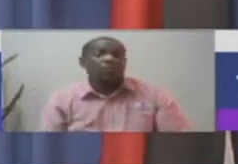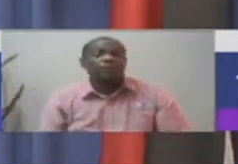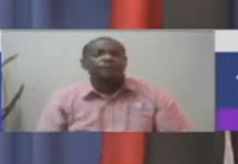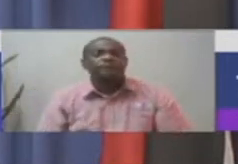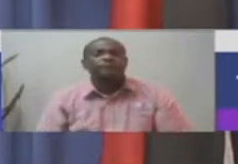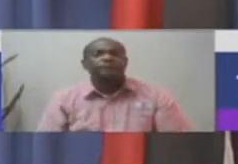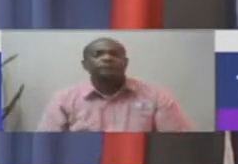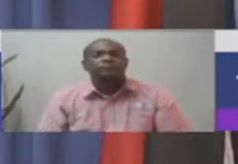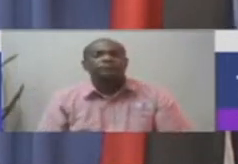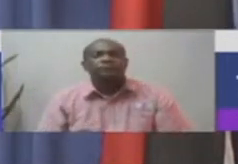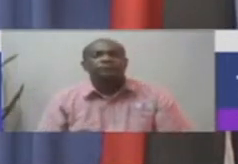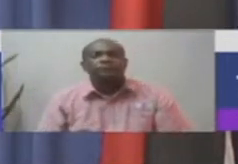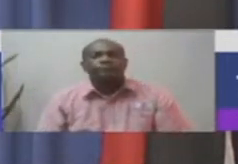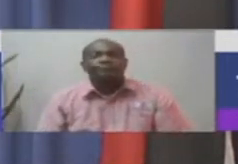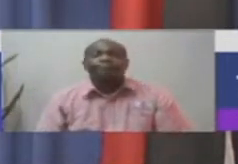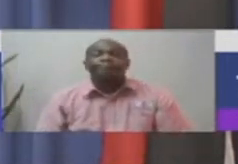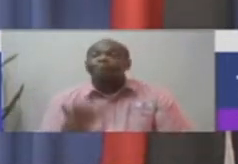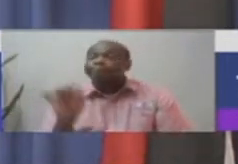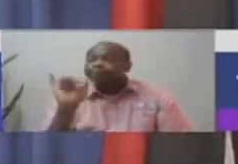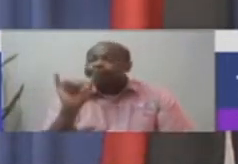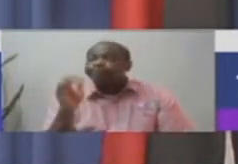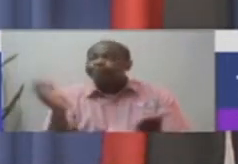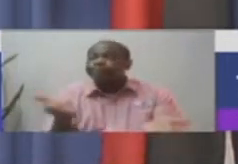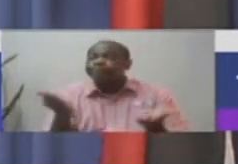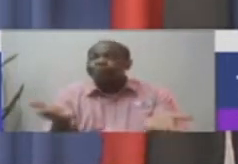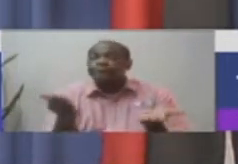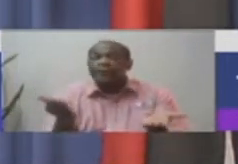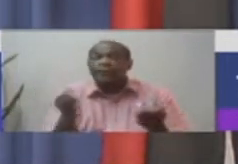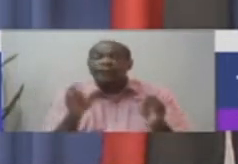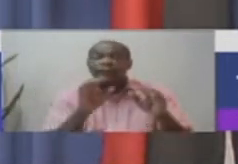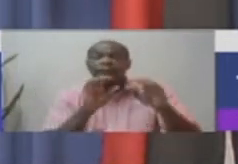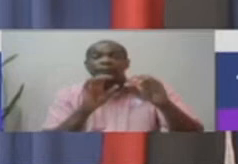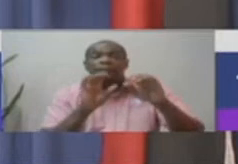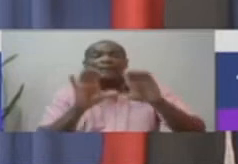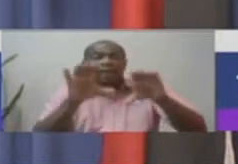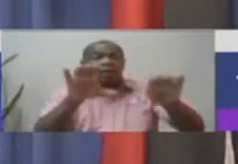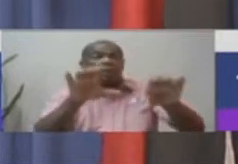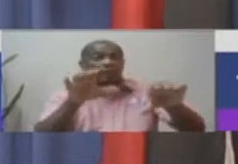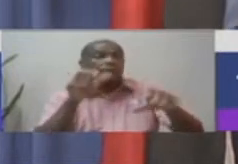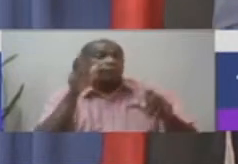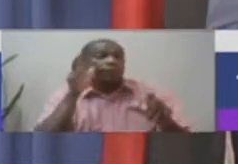home, you would have heard the Prime Minister of St. Kitts Nevis yesterday